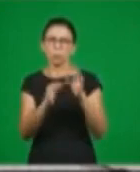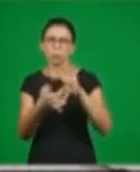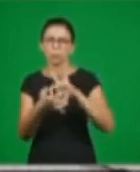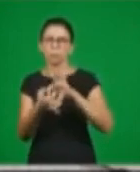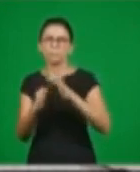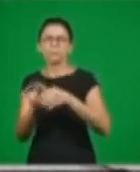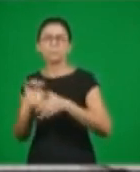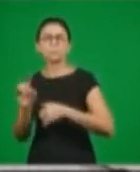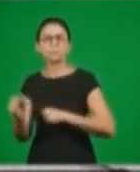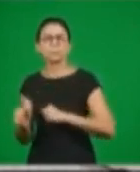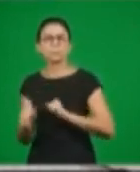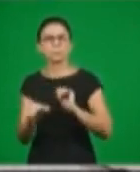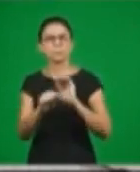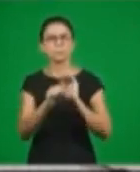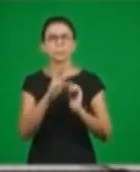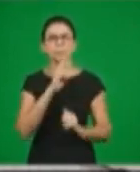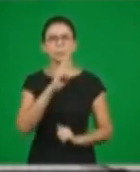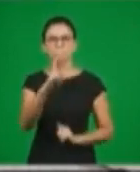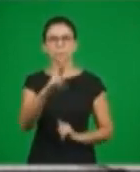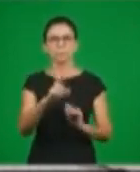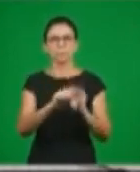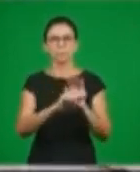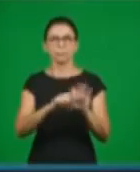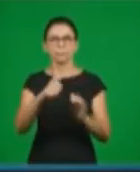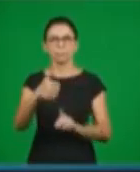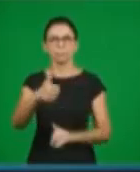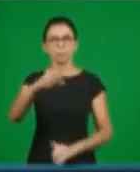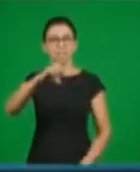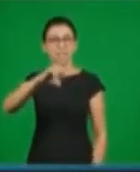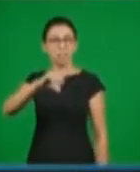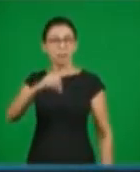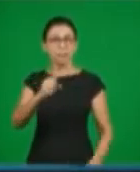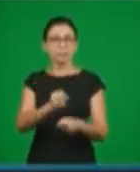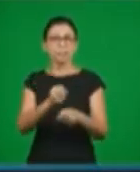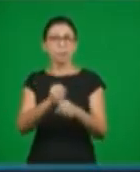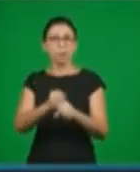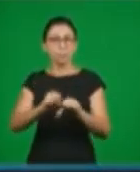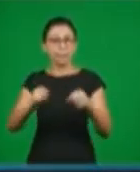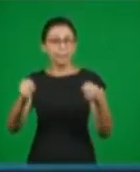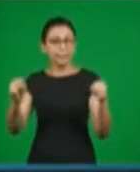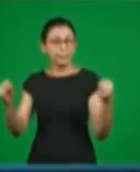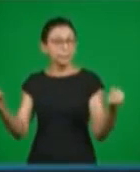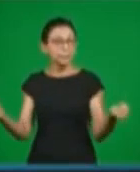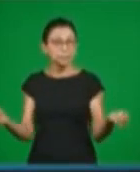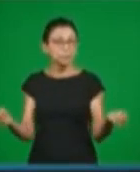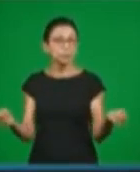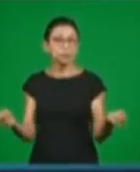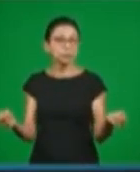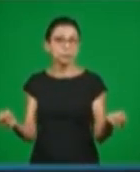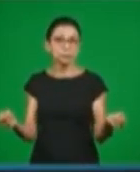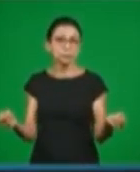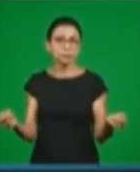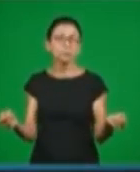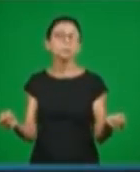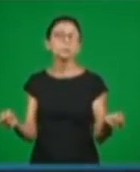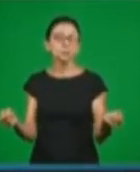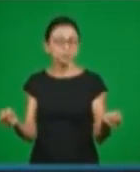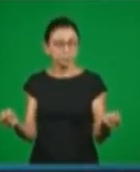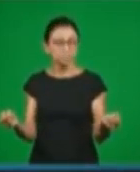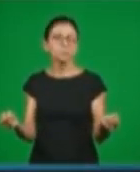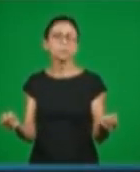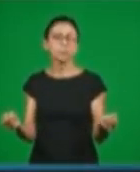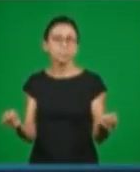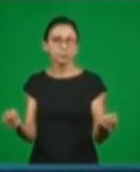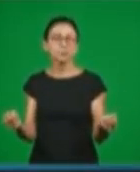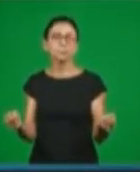19. It is to understand that the work, it is dense, it's big. It